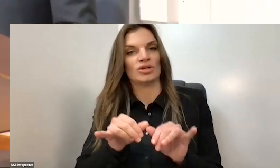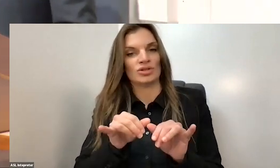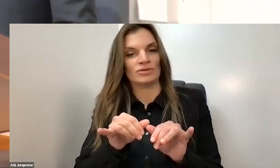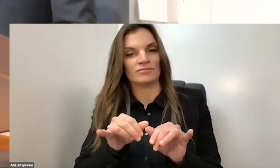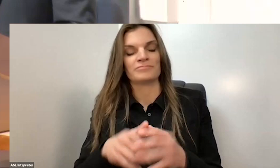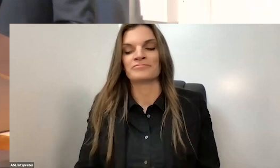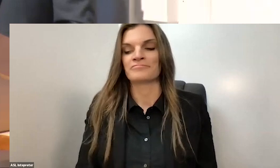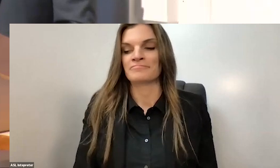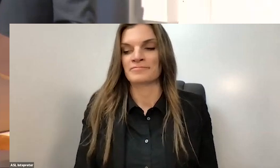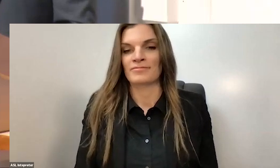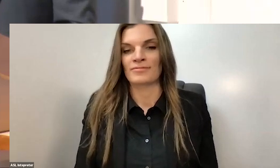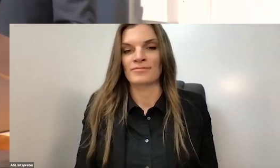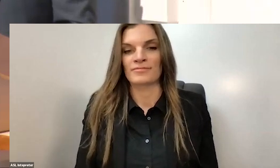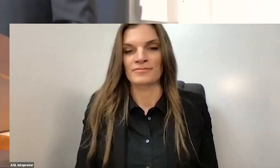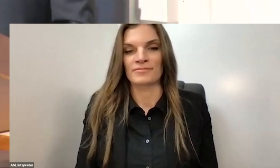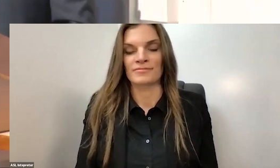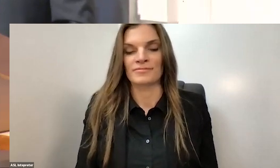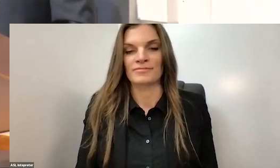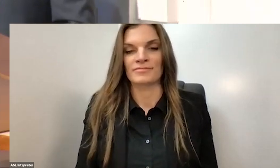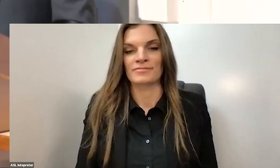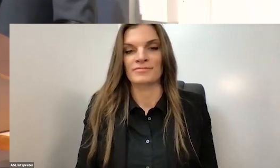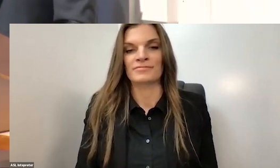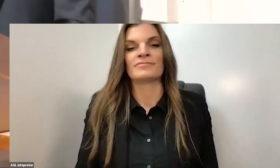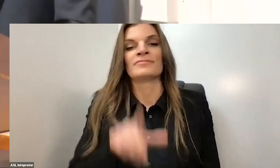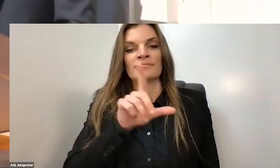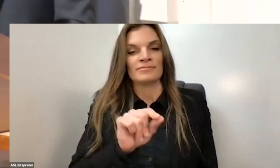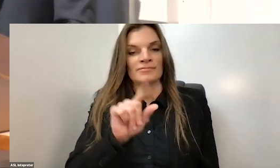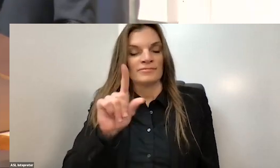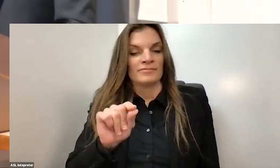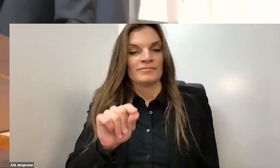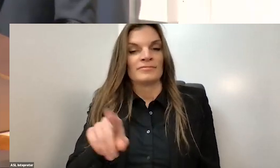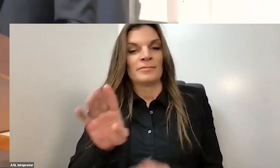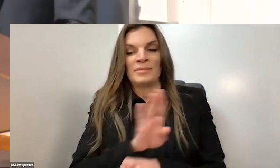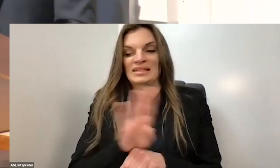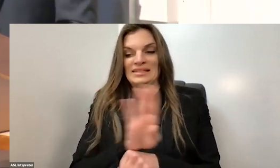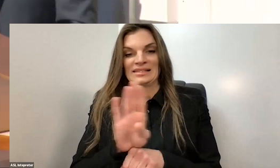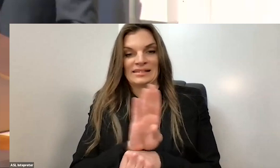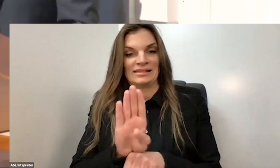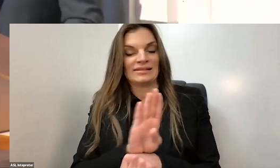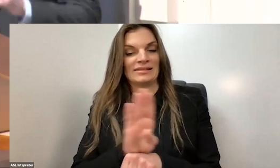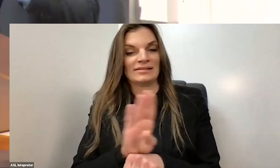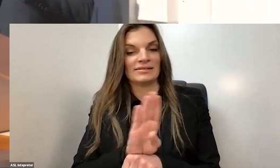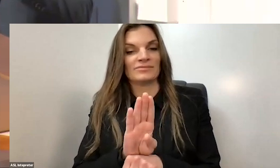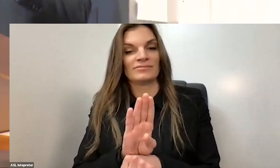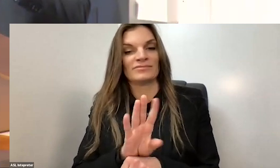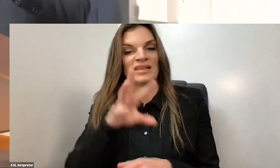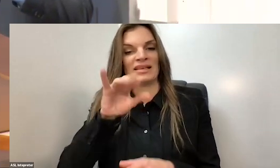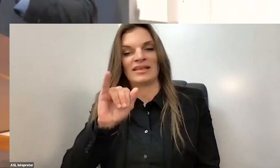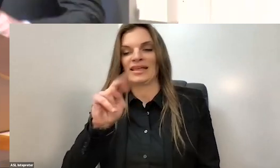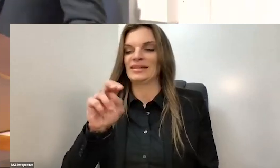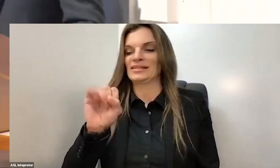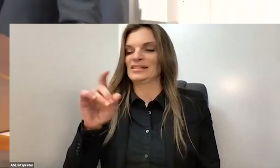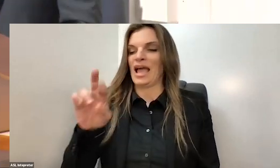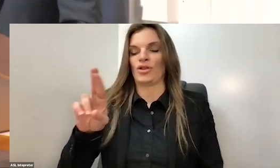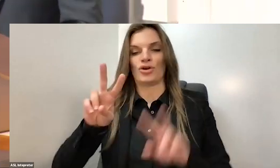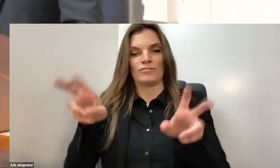evangelism. In 2020, Business Insider named Jennison one of 30 power